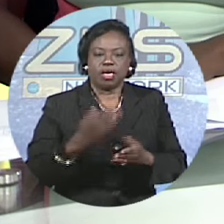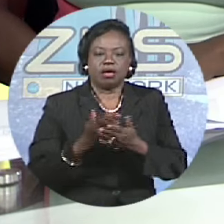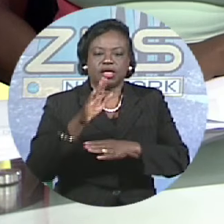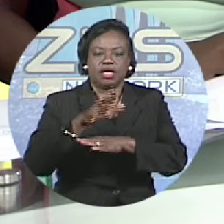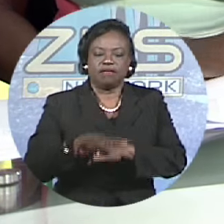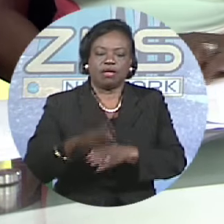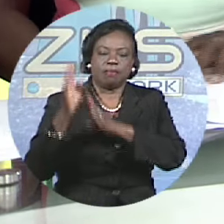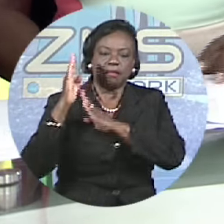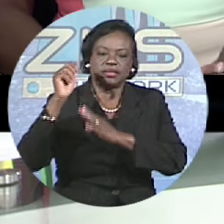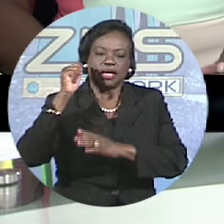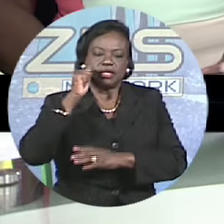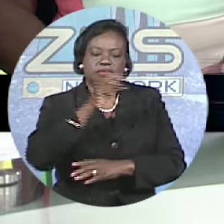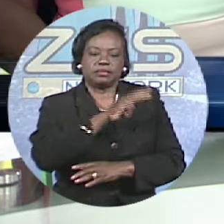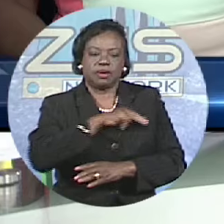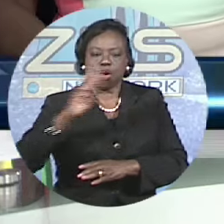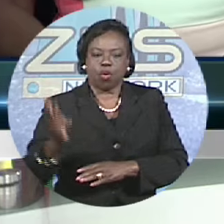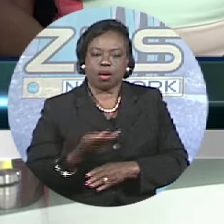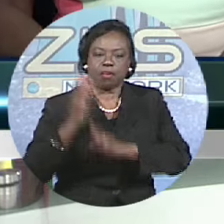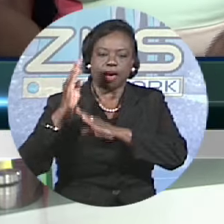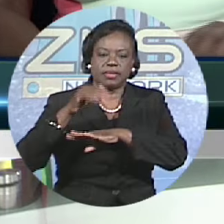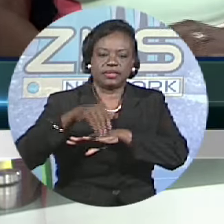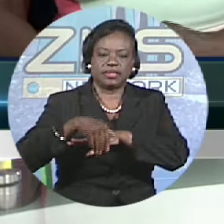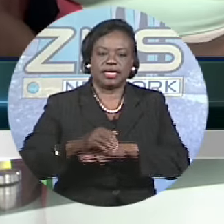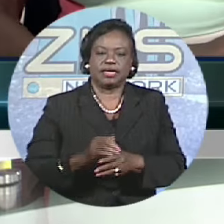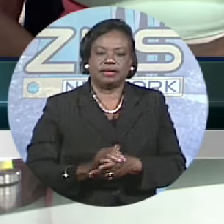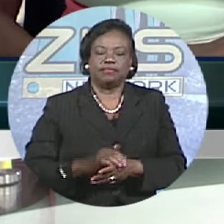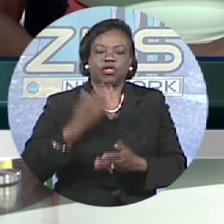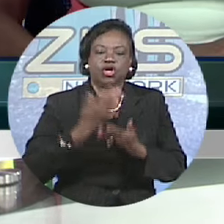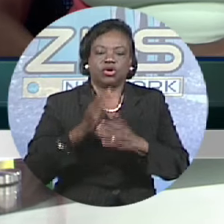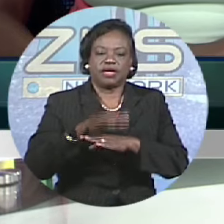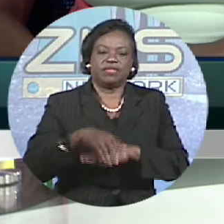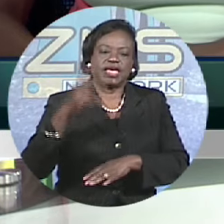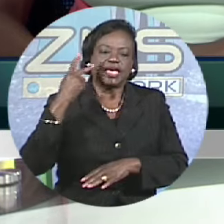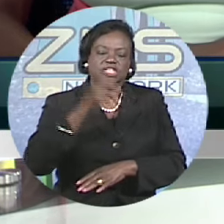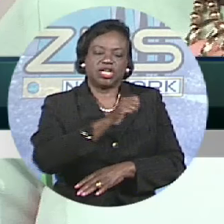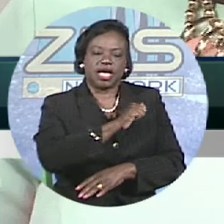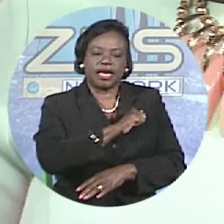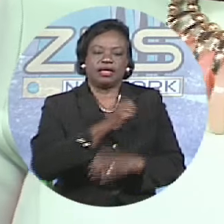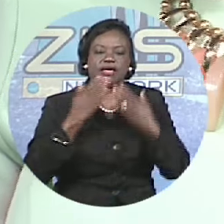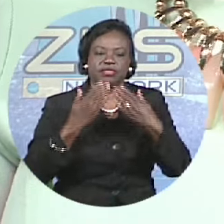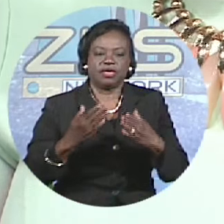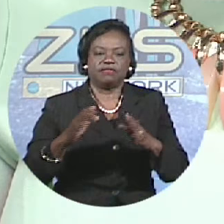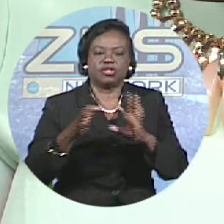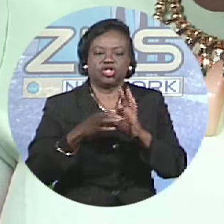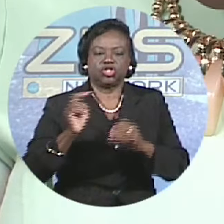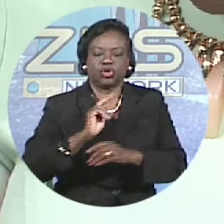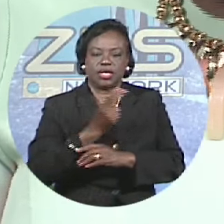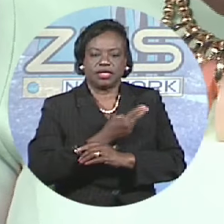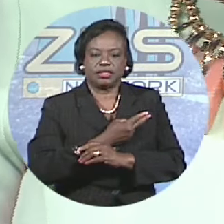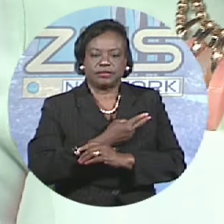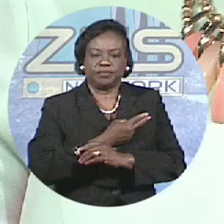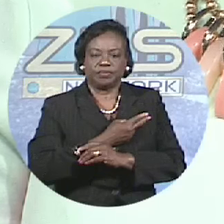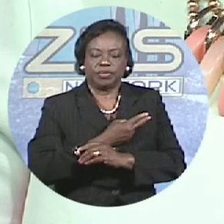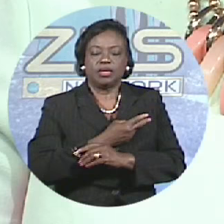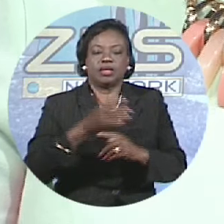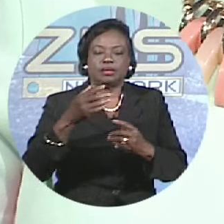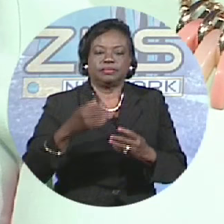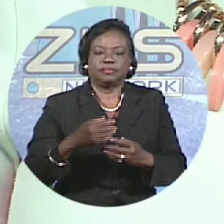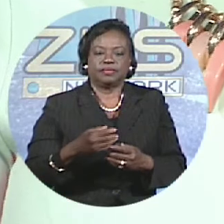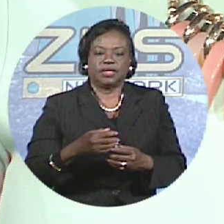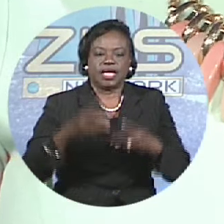Bahamas. I'm Altafiz Munnings, and welcome to the Bahamas Tonight, the National Report. Good evening, everyone. I'm Keish Latterly. Thanks so much for joining us. Well, topping the news